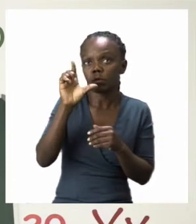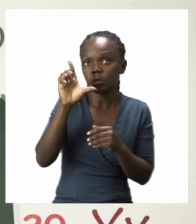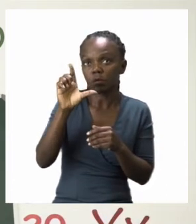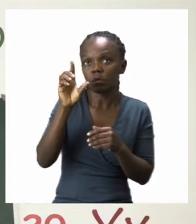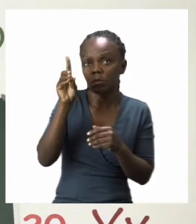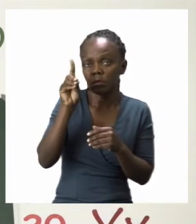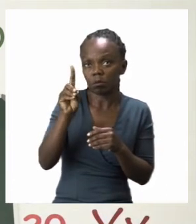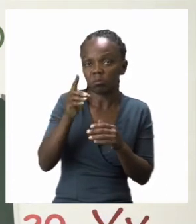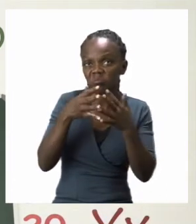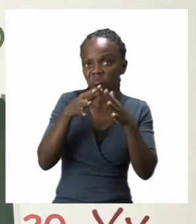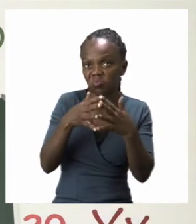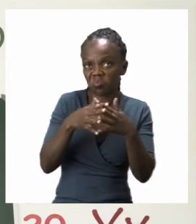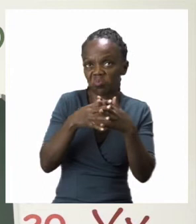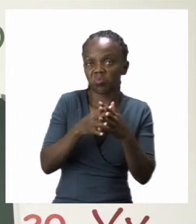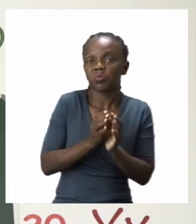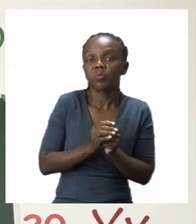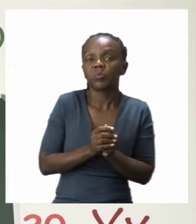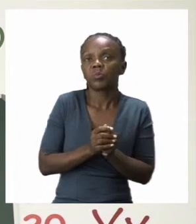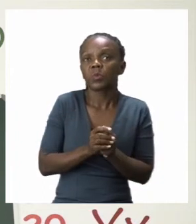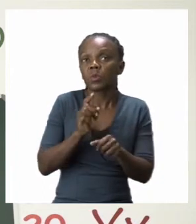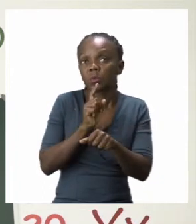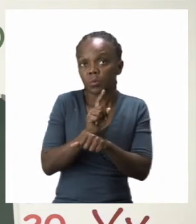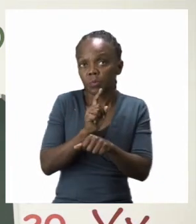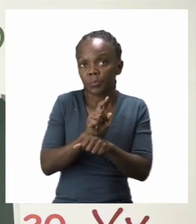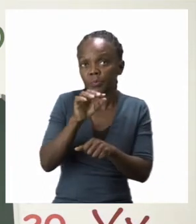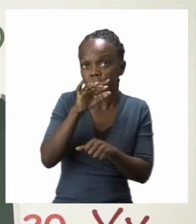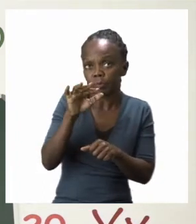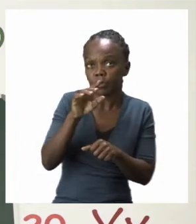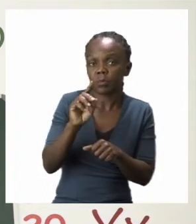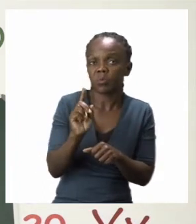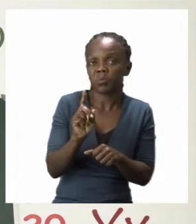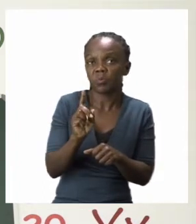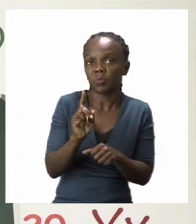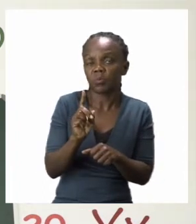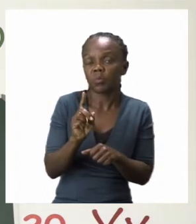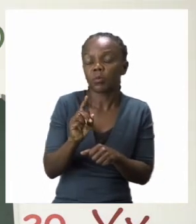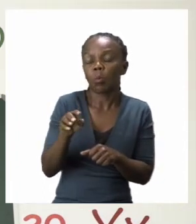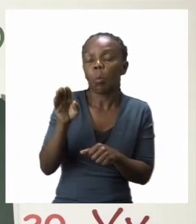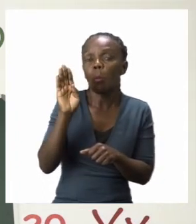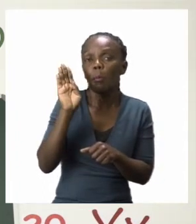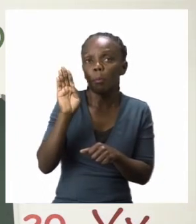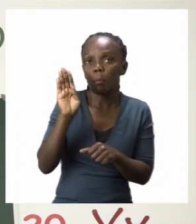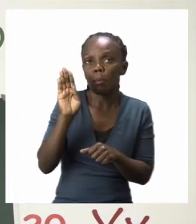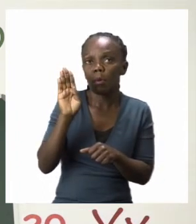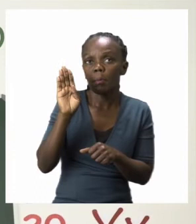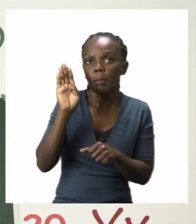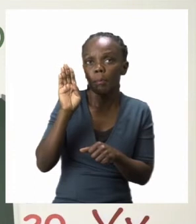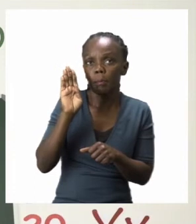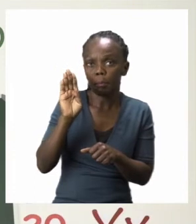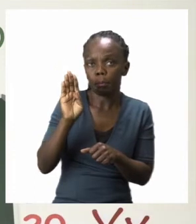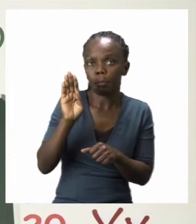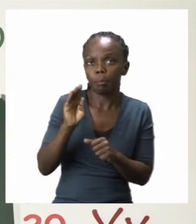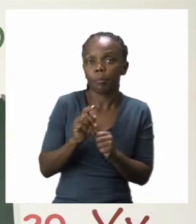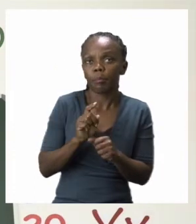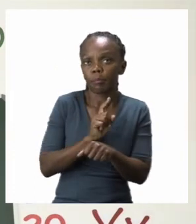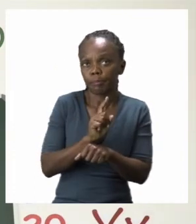right place. The first letter that we're going to need is B. B. So we're going